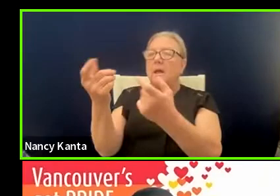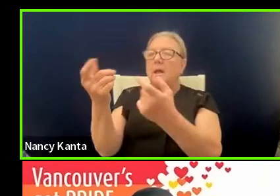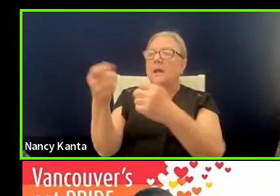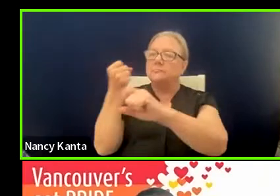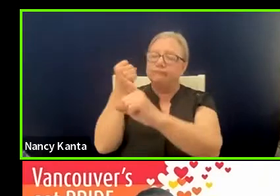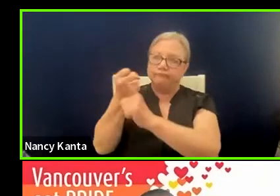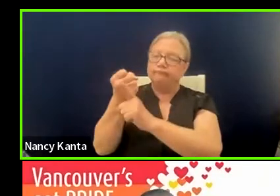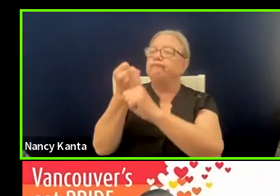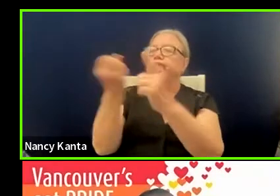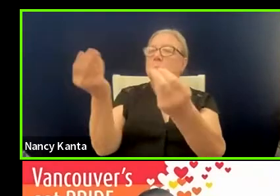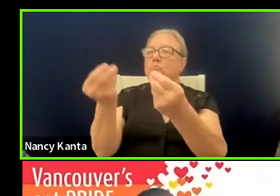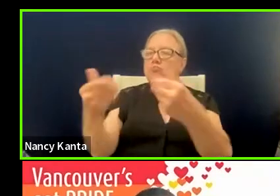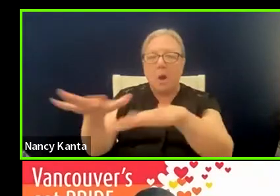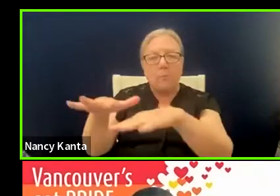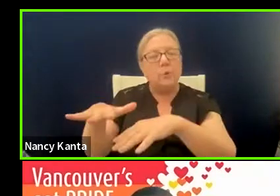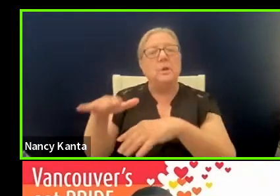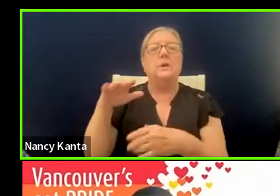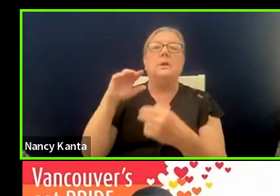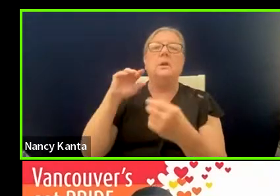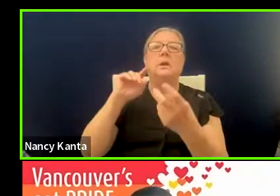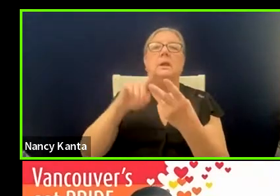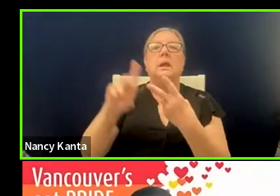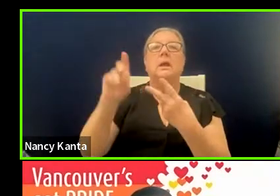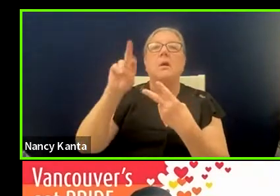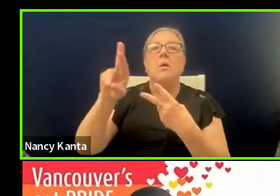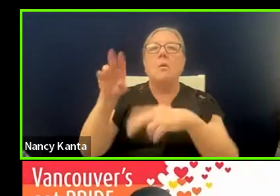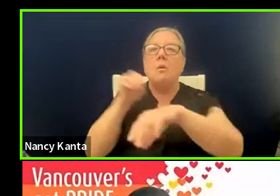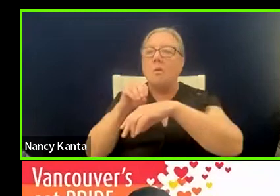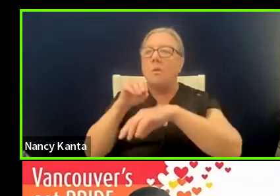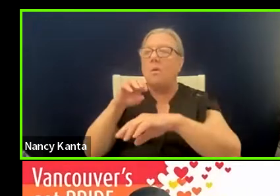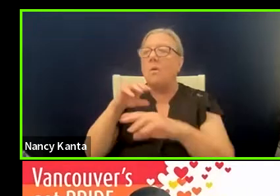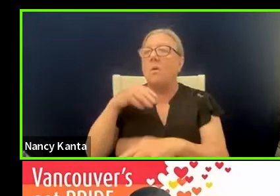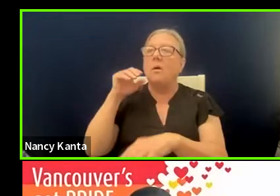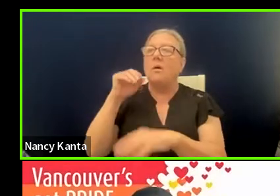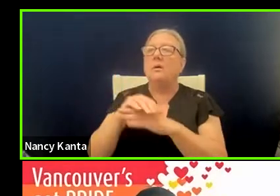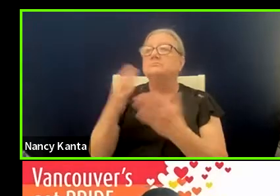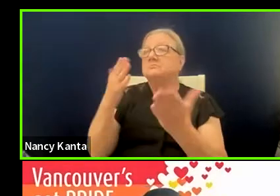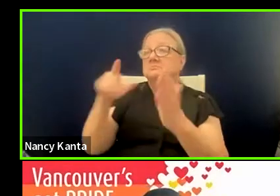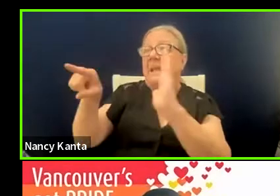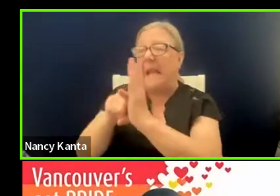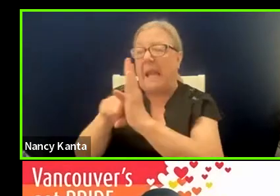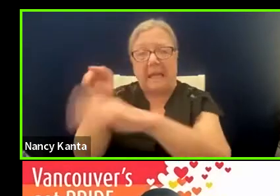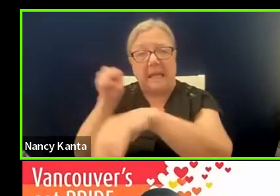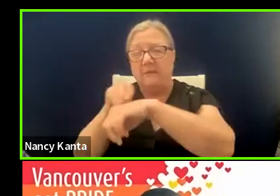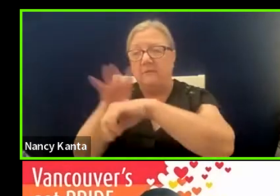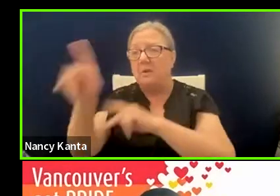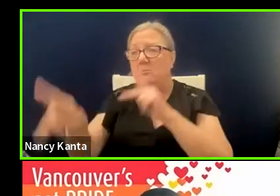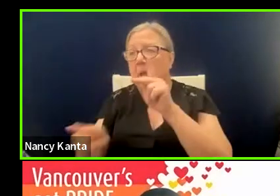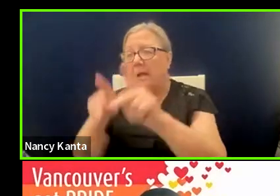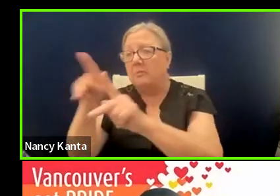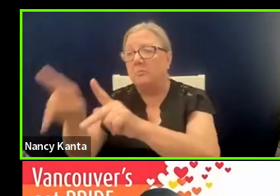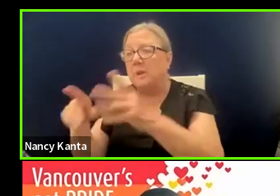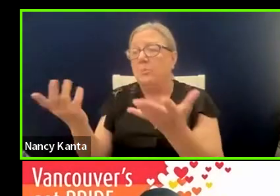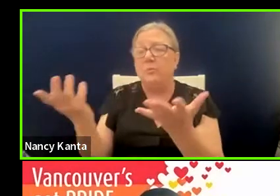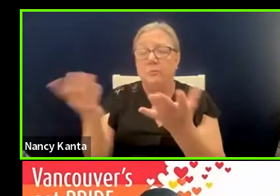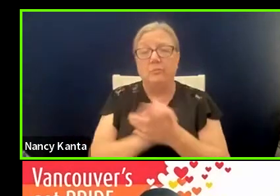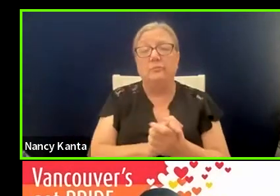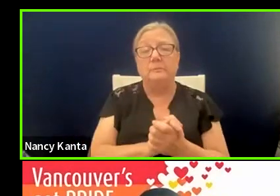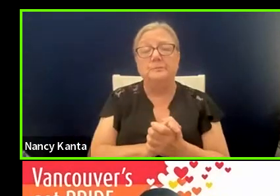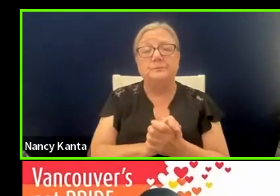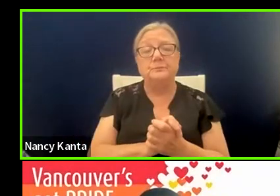some of that information as what Casey showed. But again, these are kind of things being studied. So it's